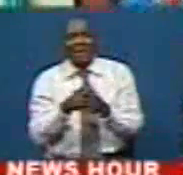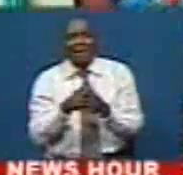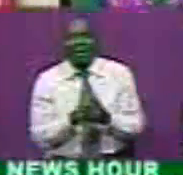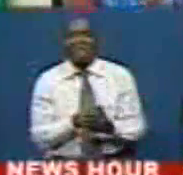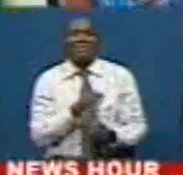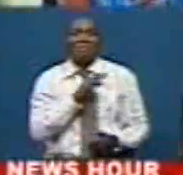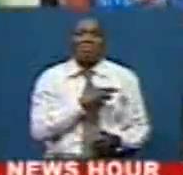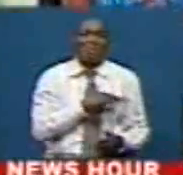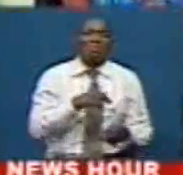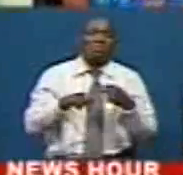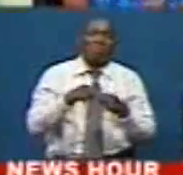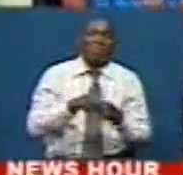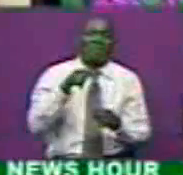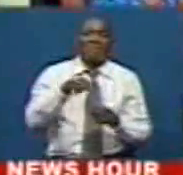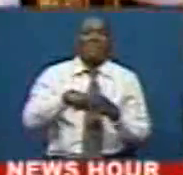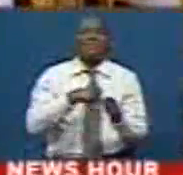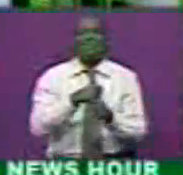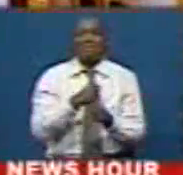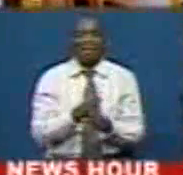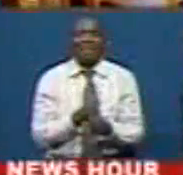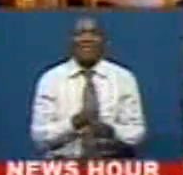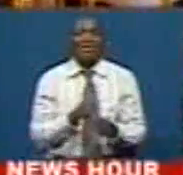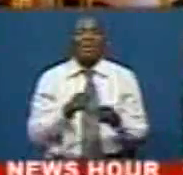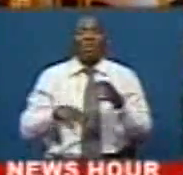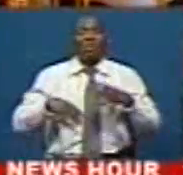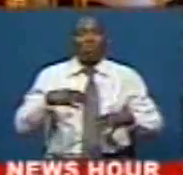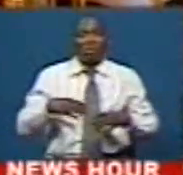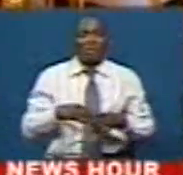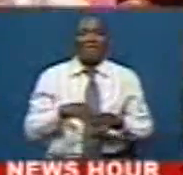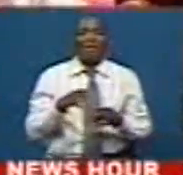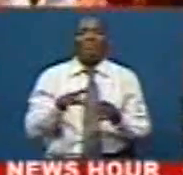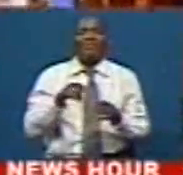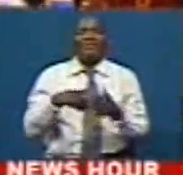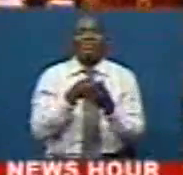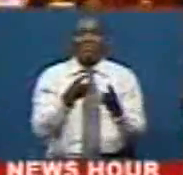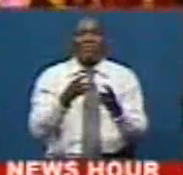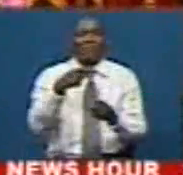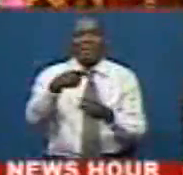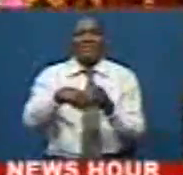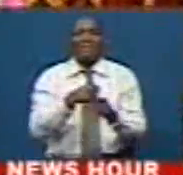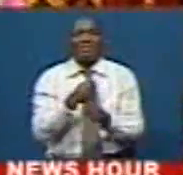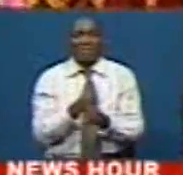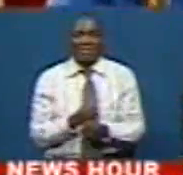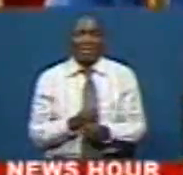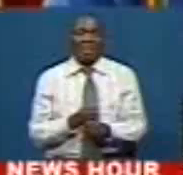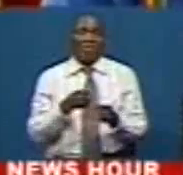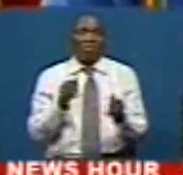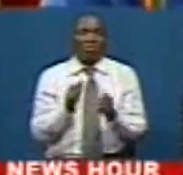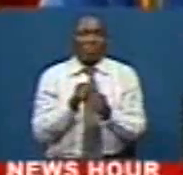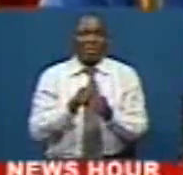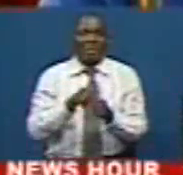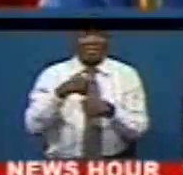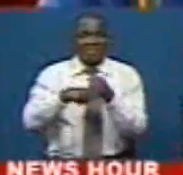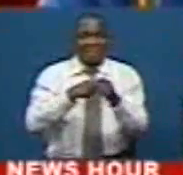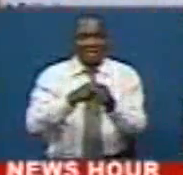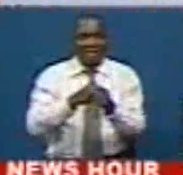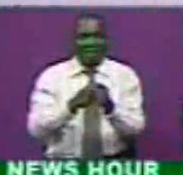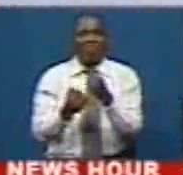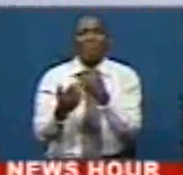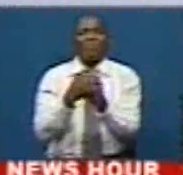and shortcomings in the year under review, while charting a new path for 2019, dubbed the Year of